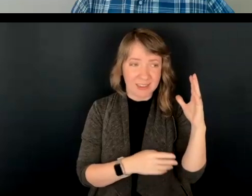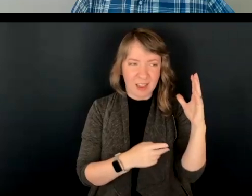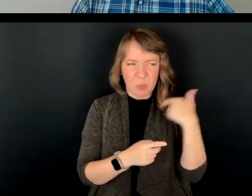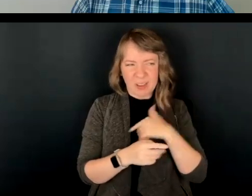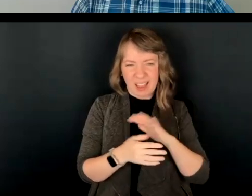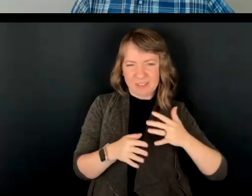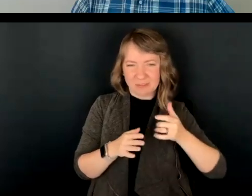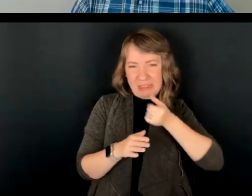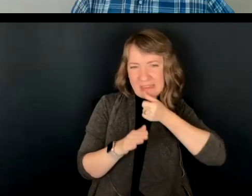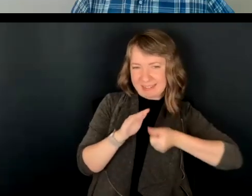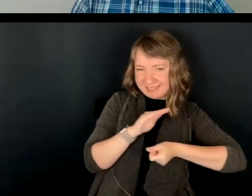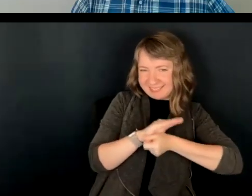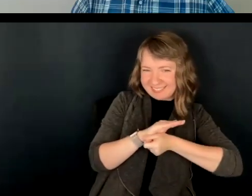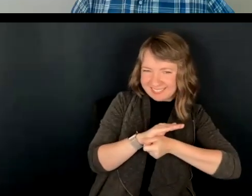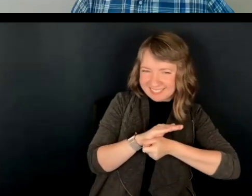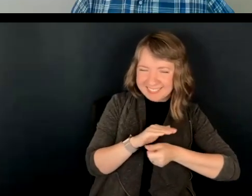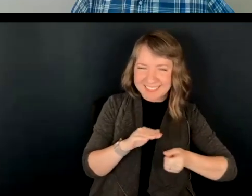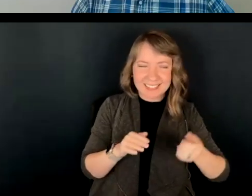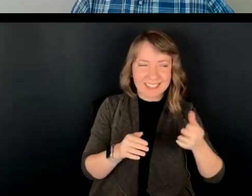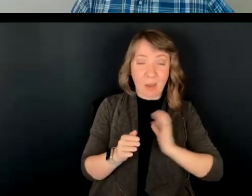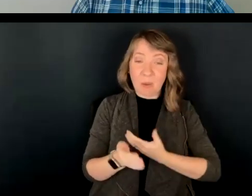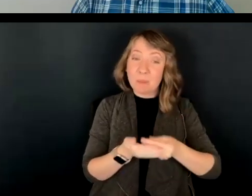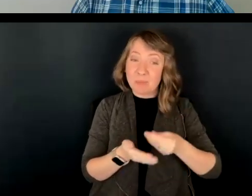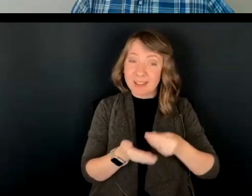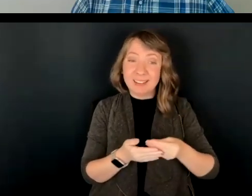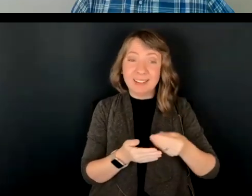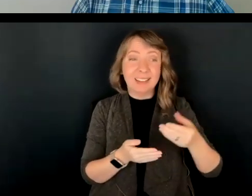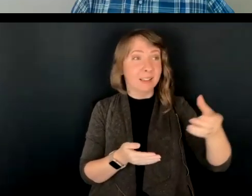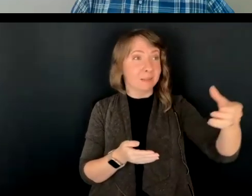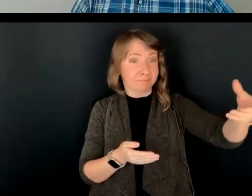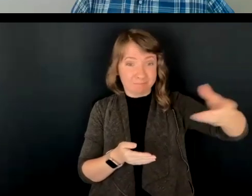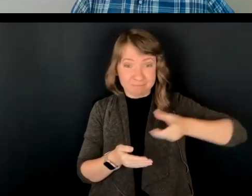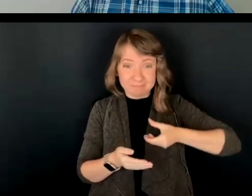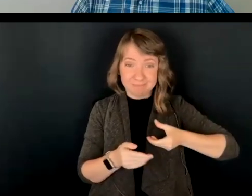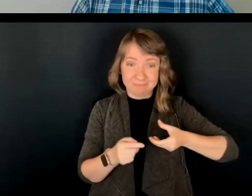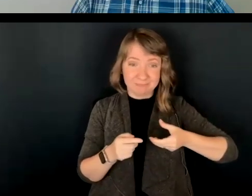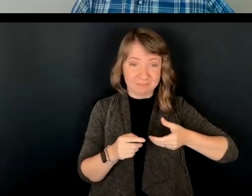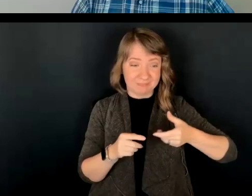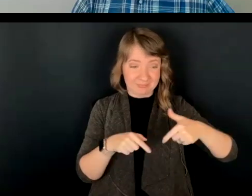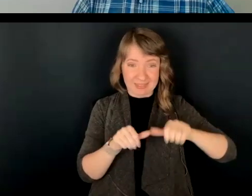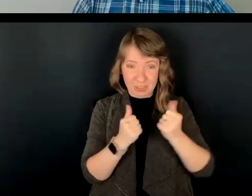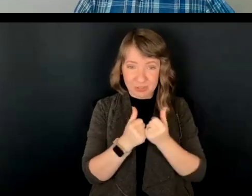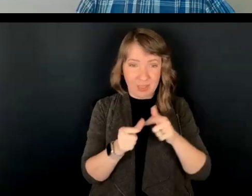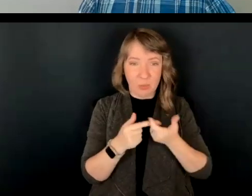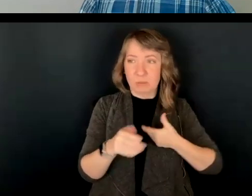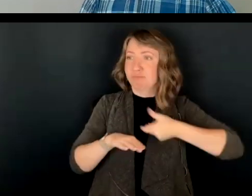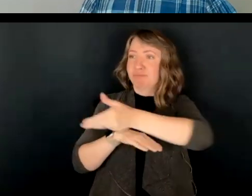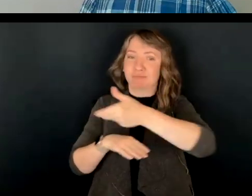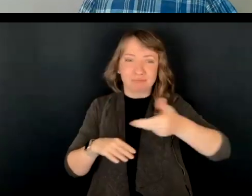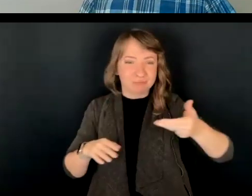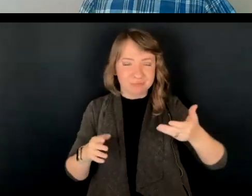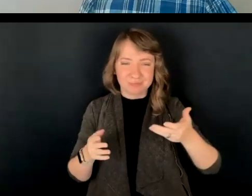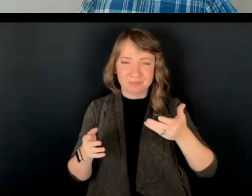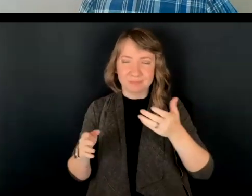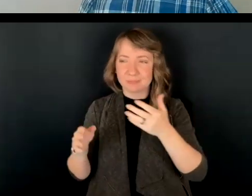sense that our money comes into the agency and we turn around and send it back out to our state or our nonprofits. In with the